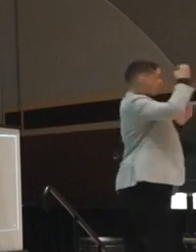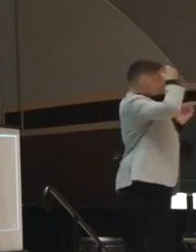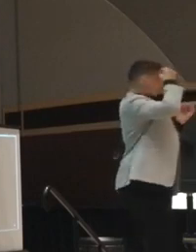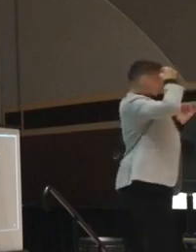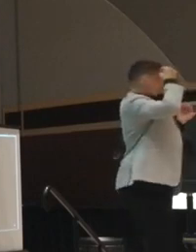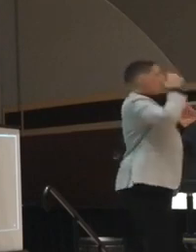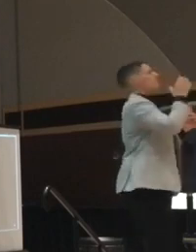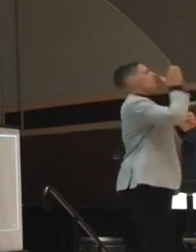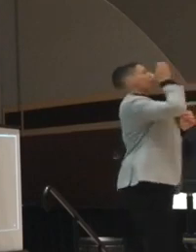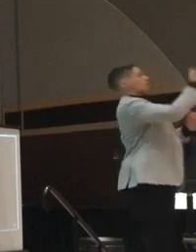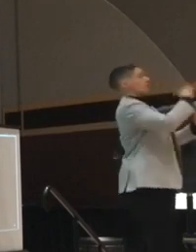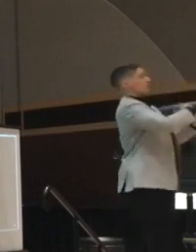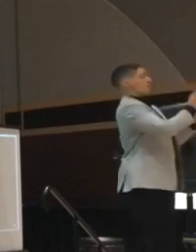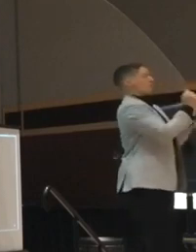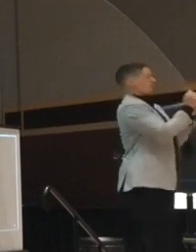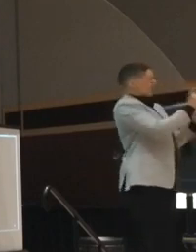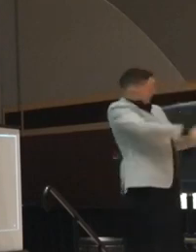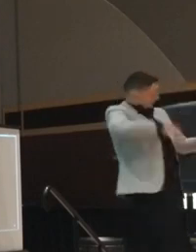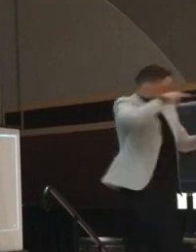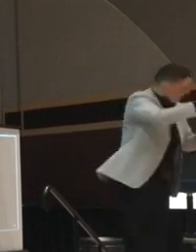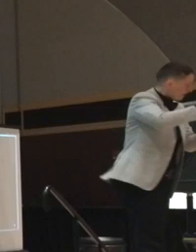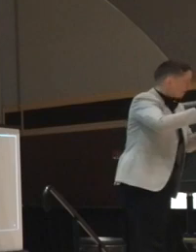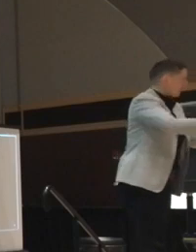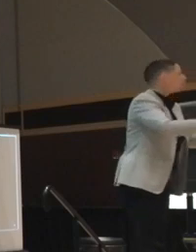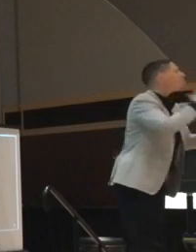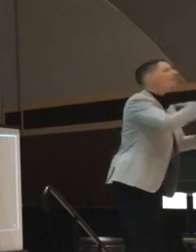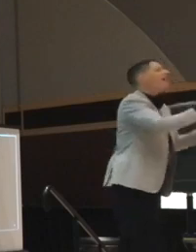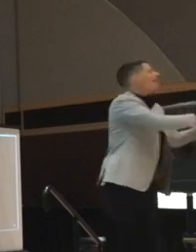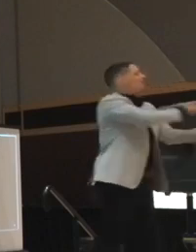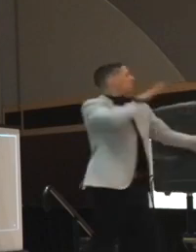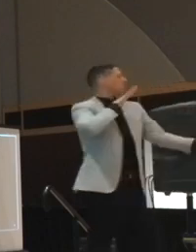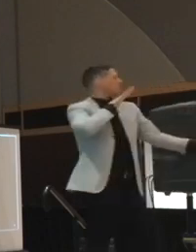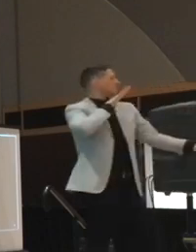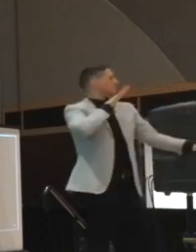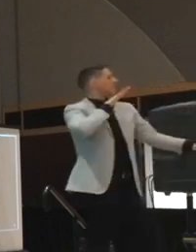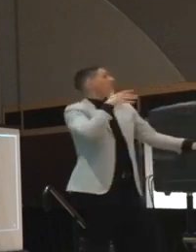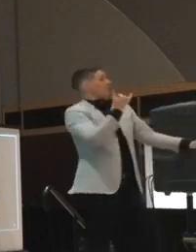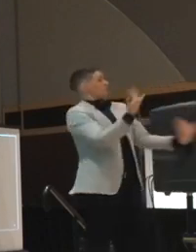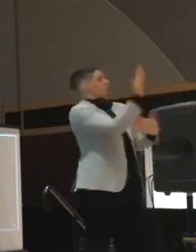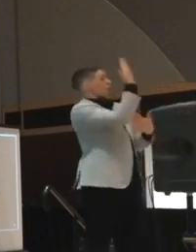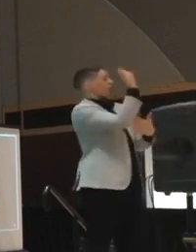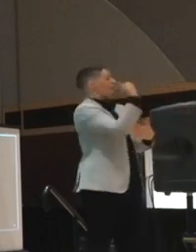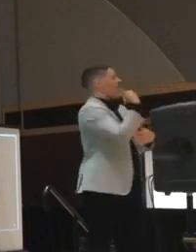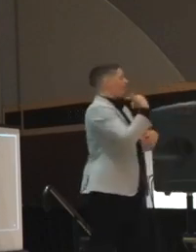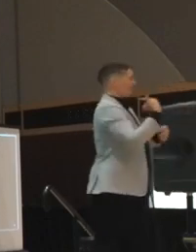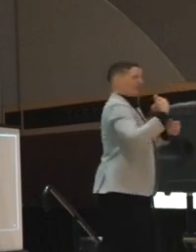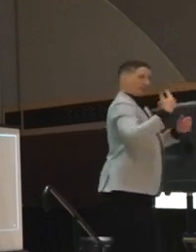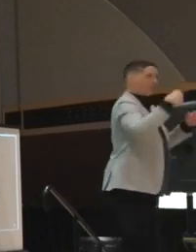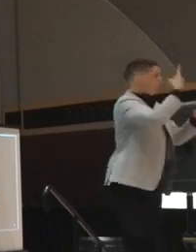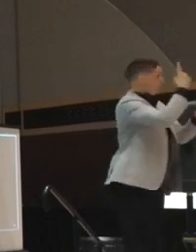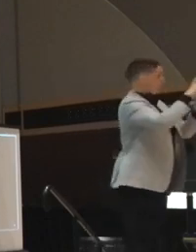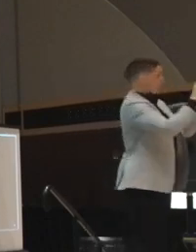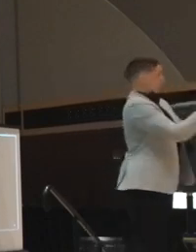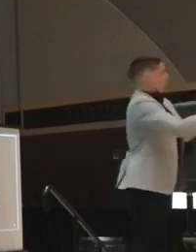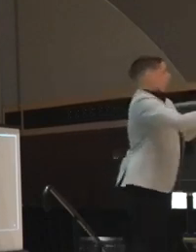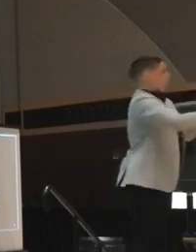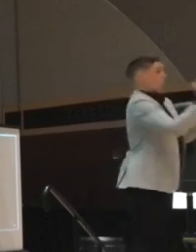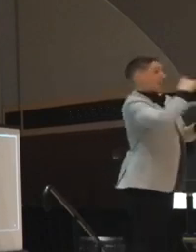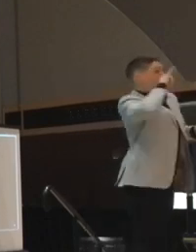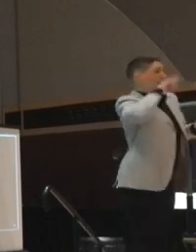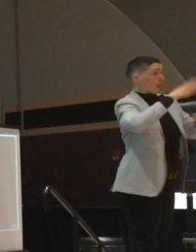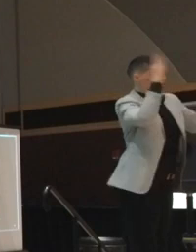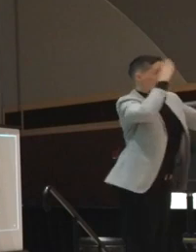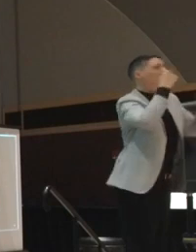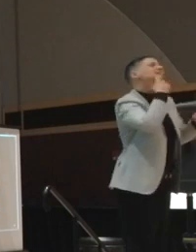specific examples. That's why in the talk this morning, I wanted specific examples of how to help this kid that got into trouble